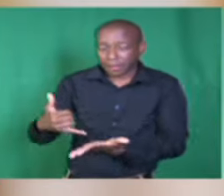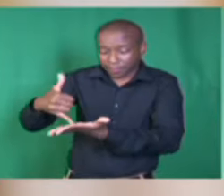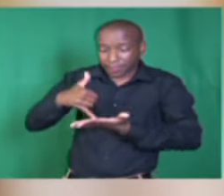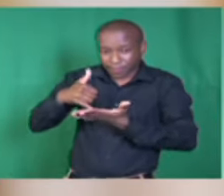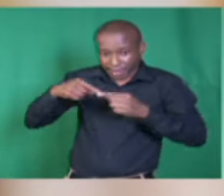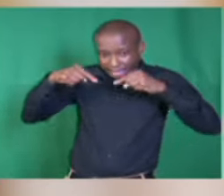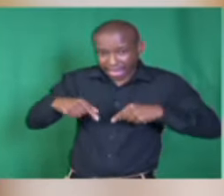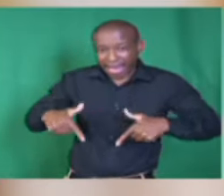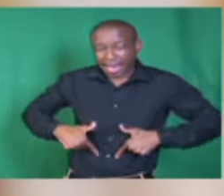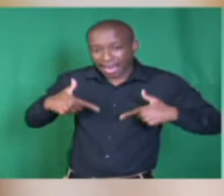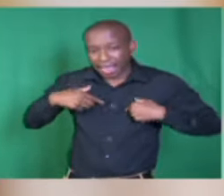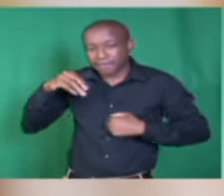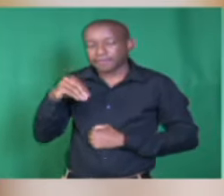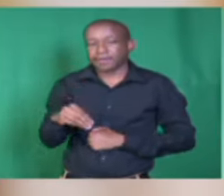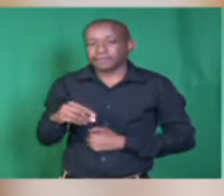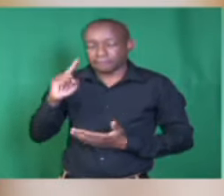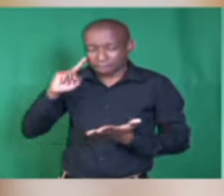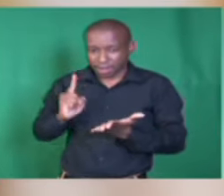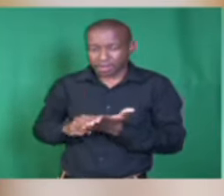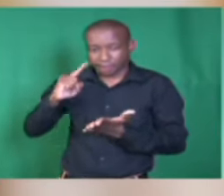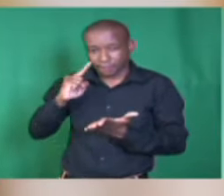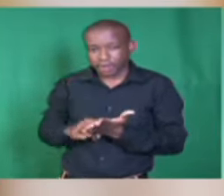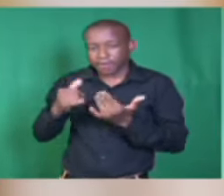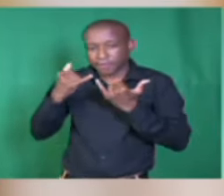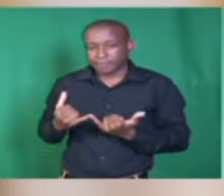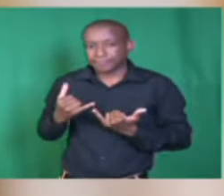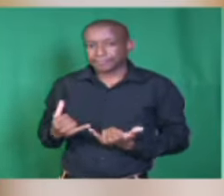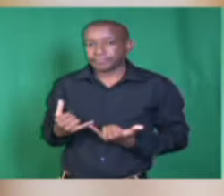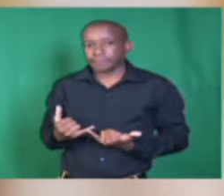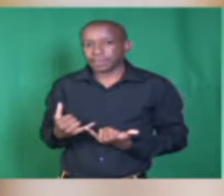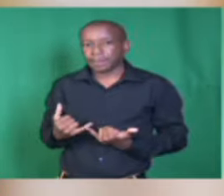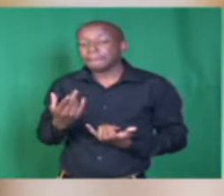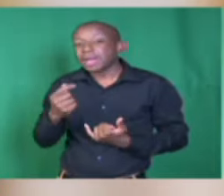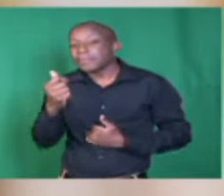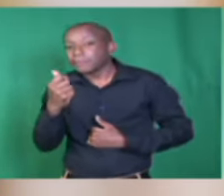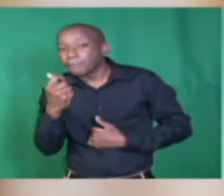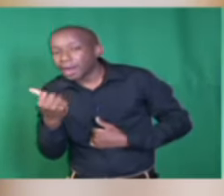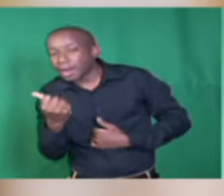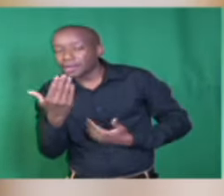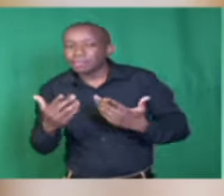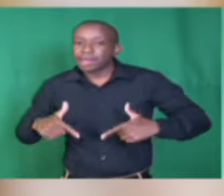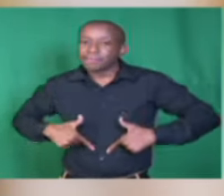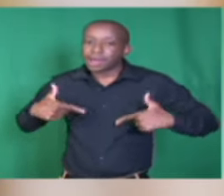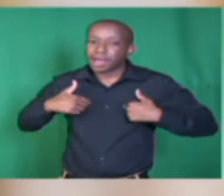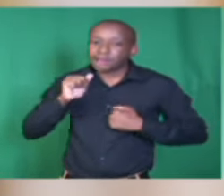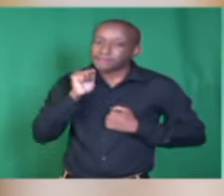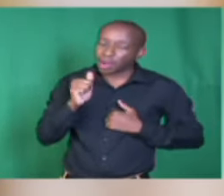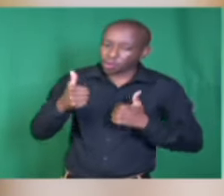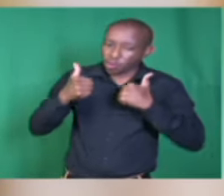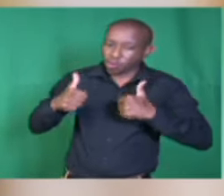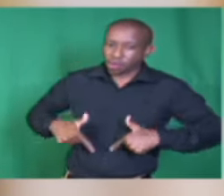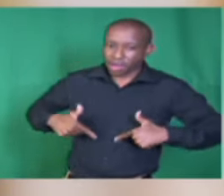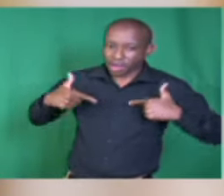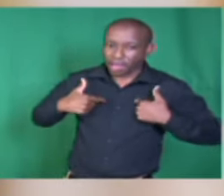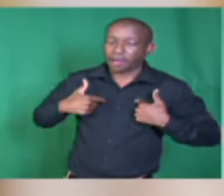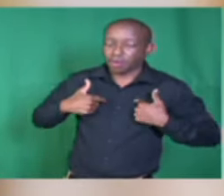still alive. So they believe that that reward was wealth, or living a prosperous or good life. That